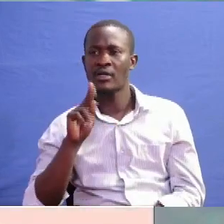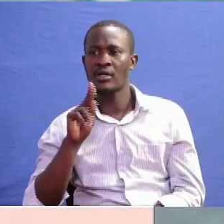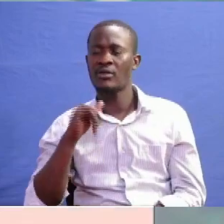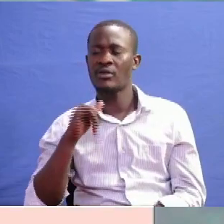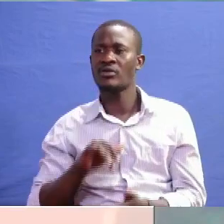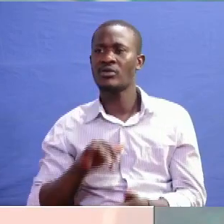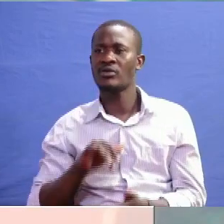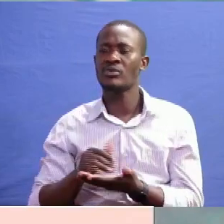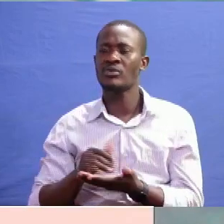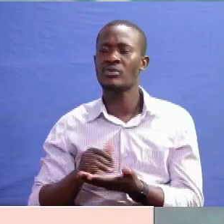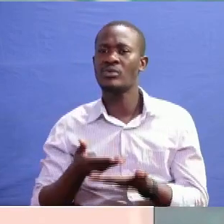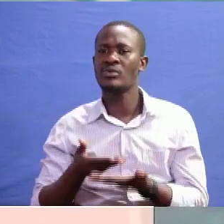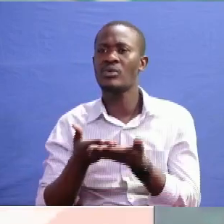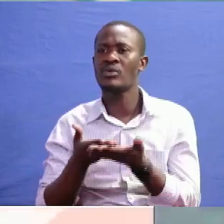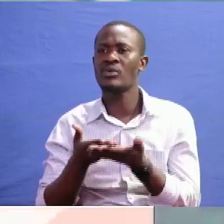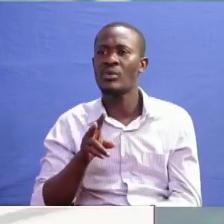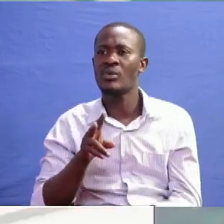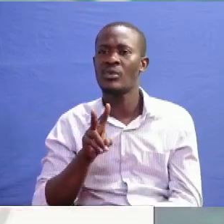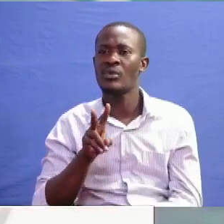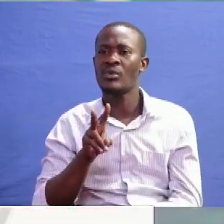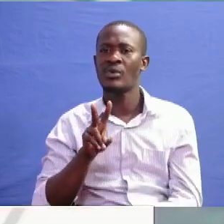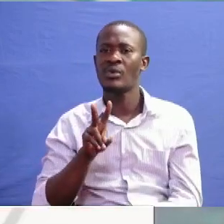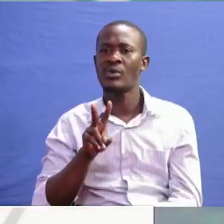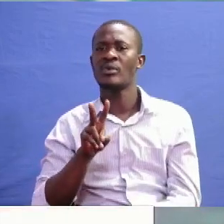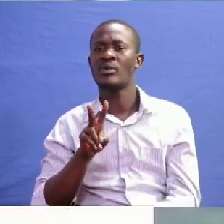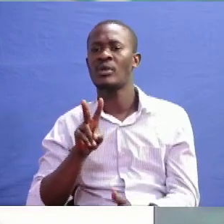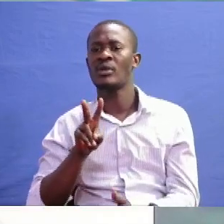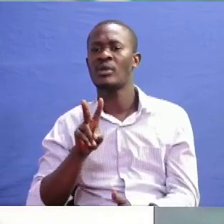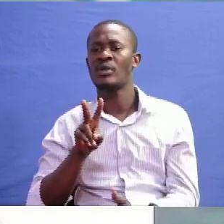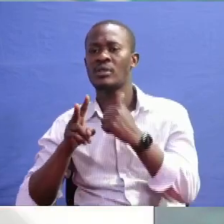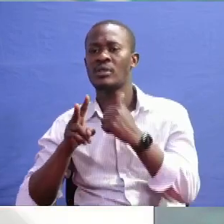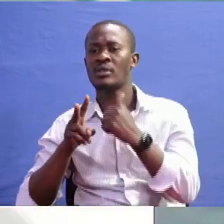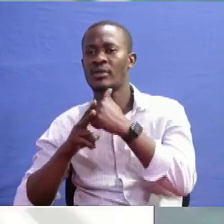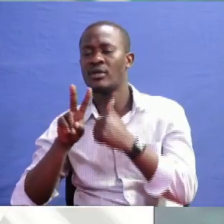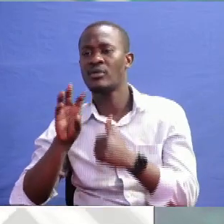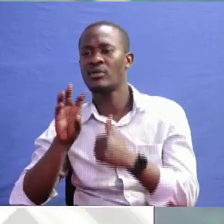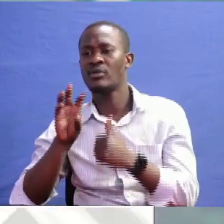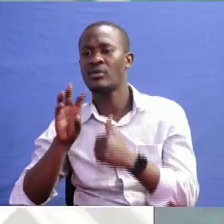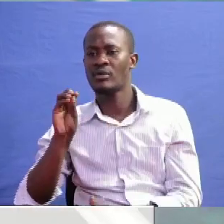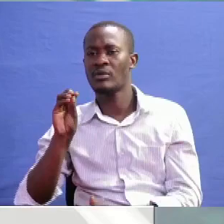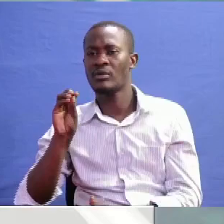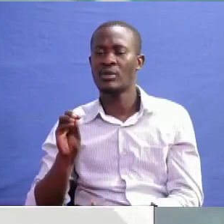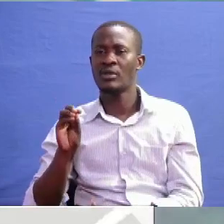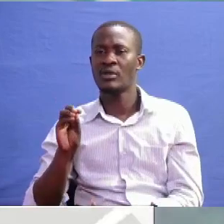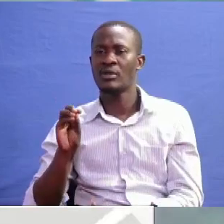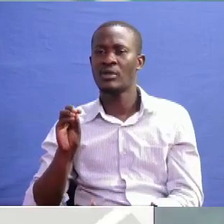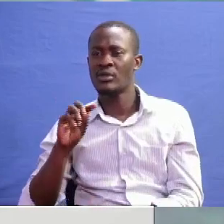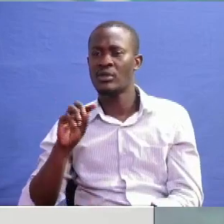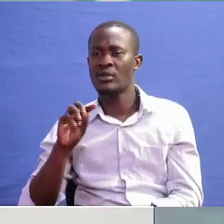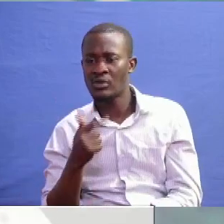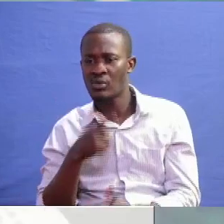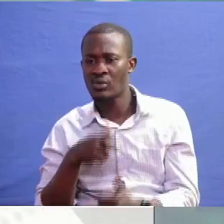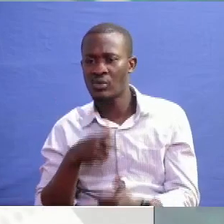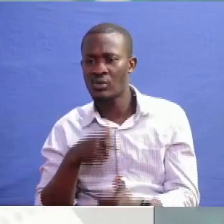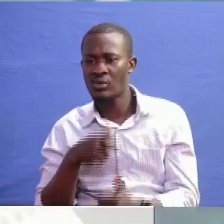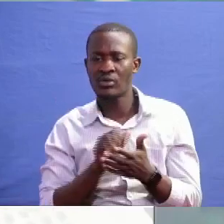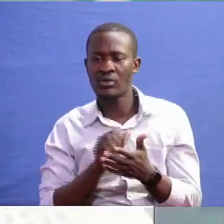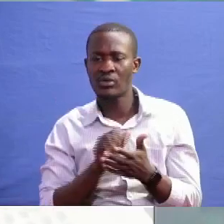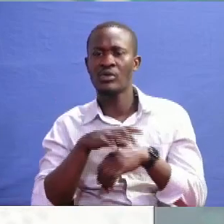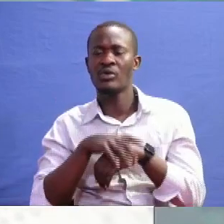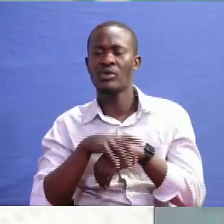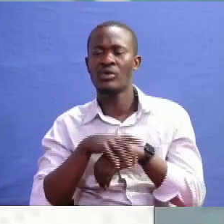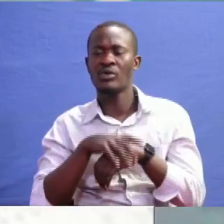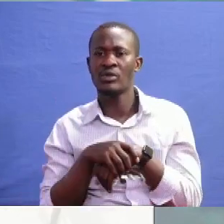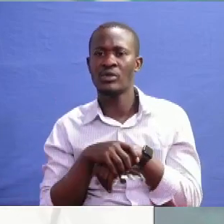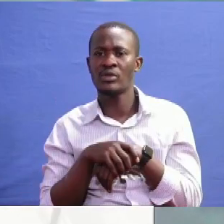to fund KU to the tune of 720. Okay. All the money you need. So what happens to that? You'll get quality